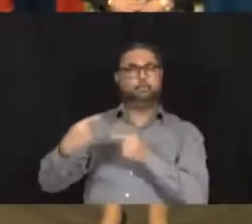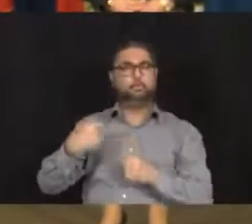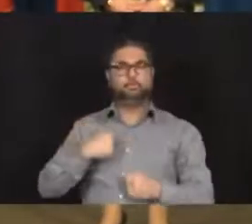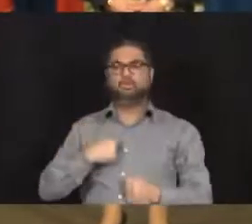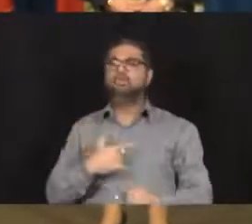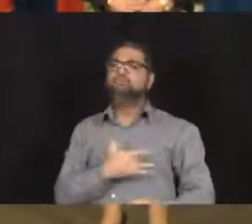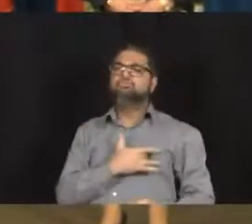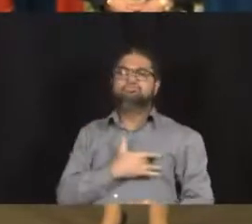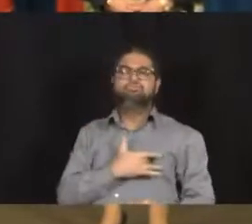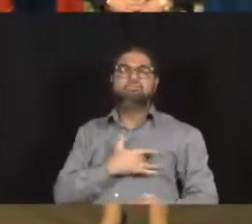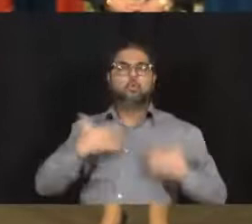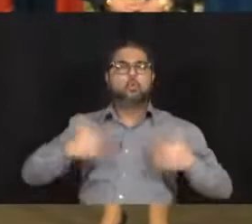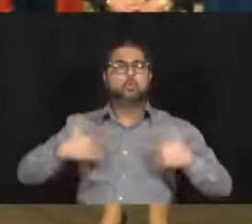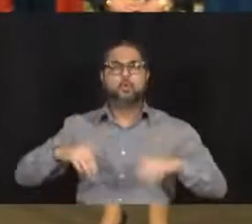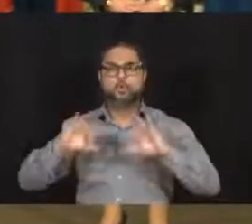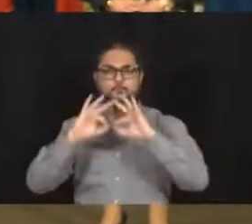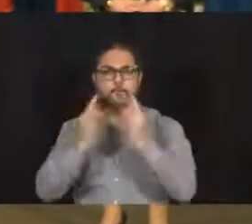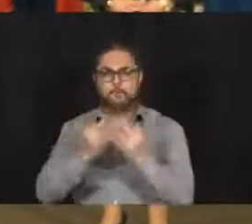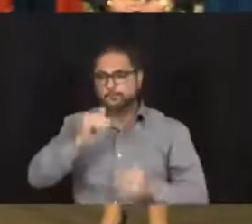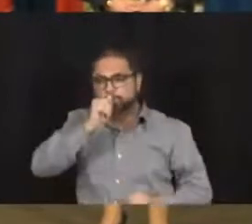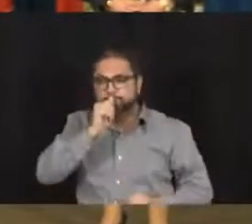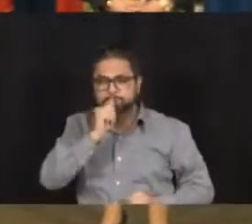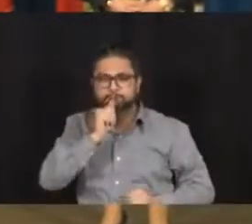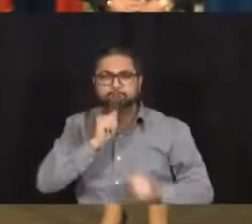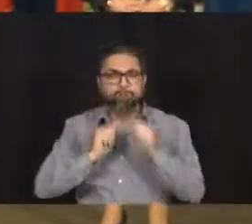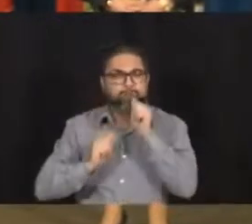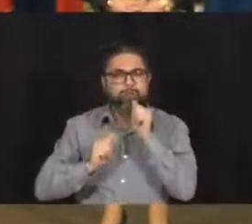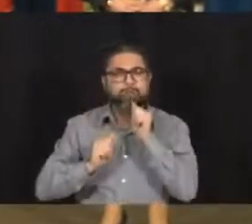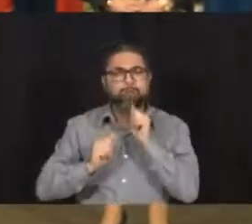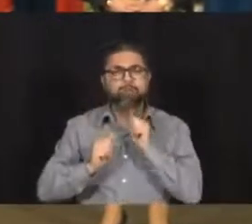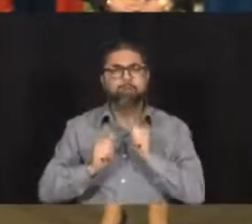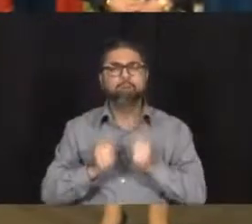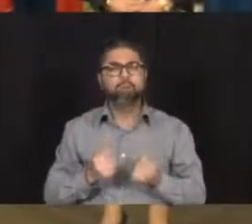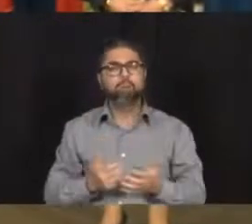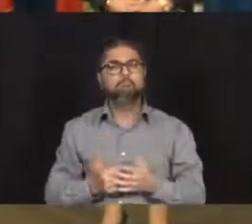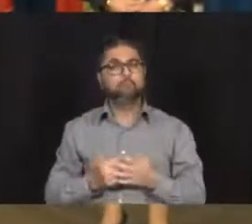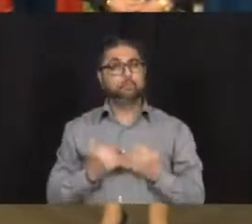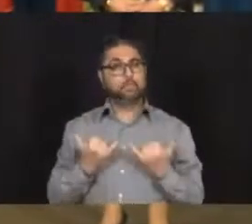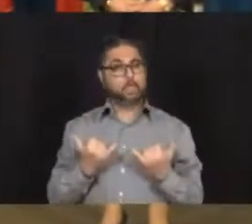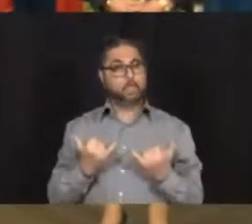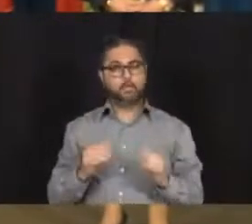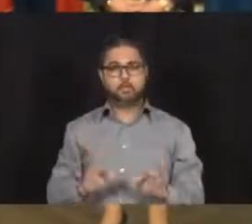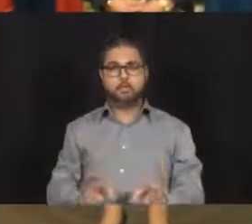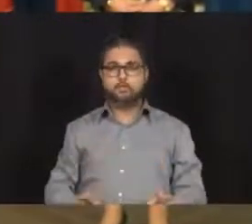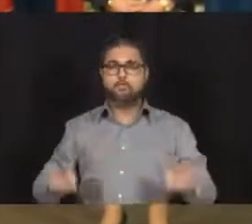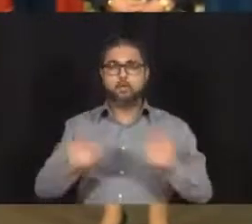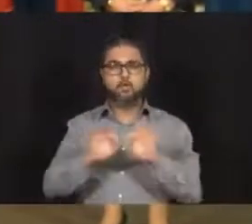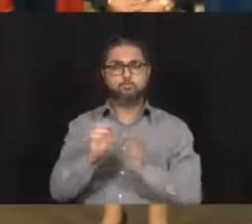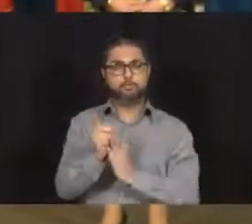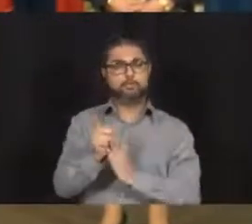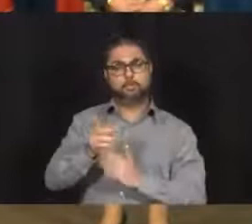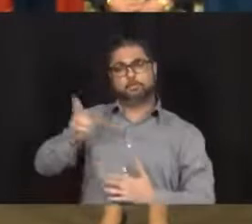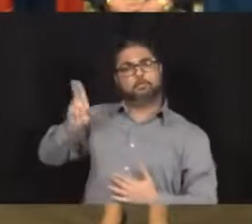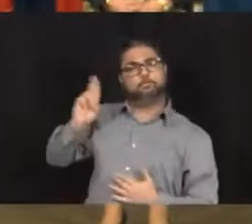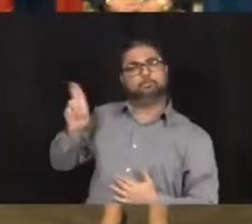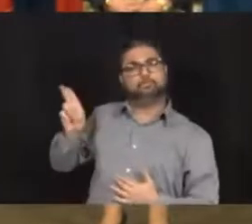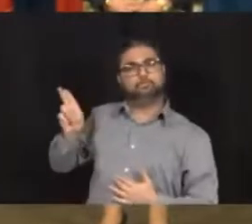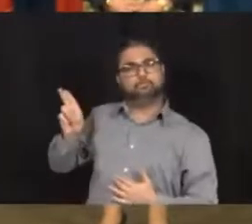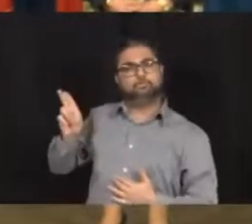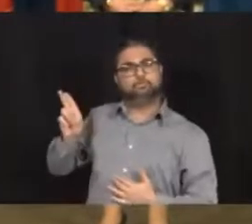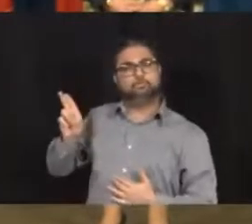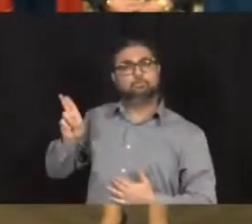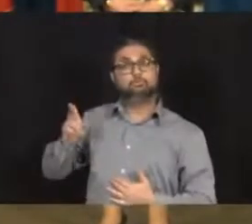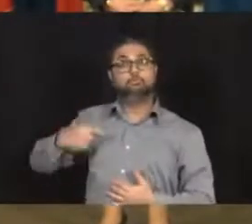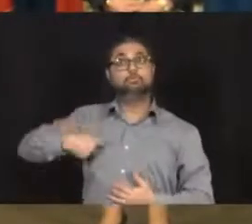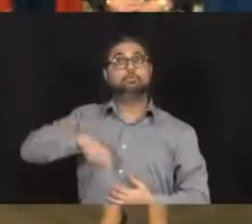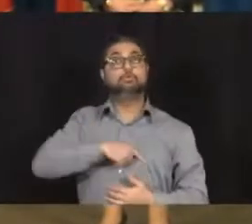now. And in this battle, during this critical moment in our history, how we handle this